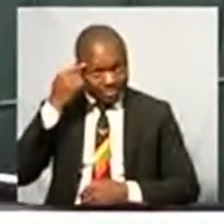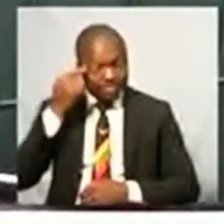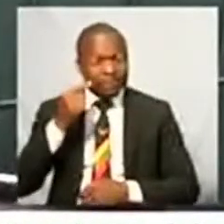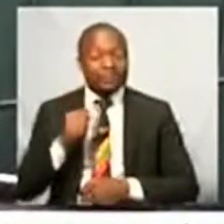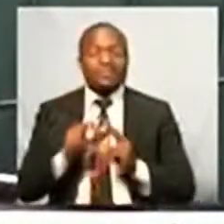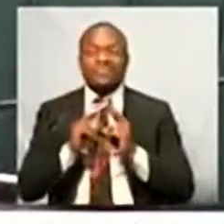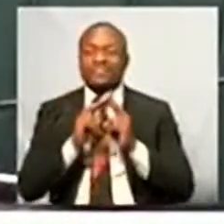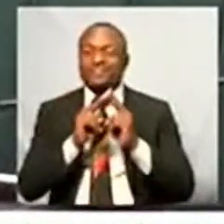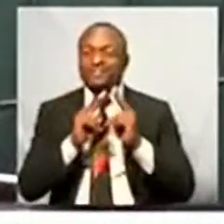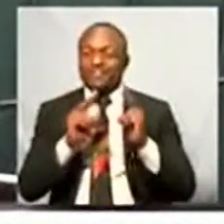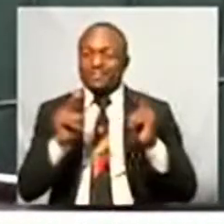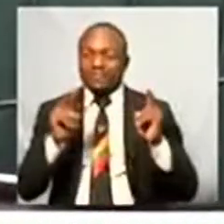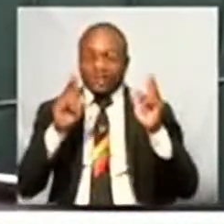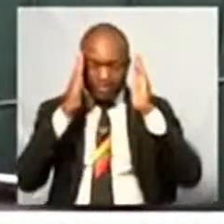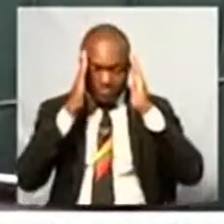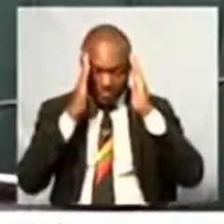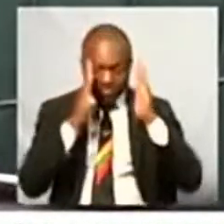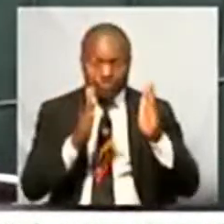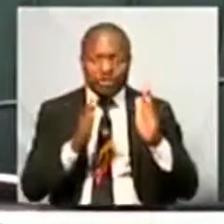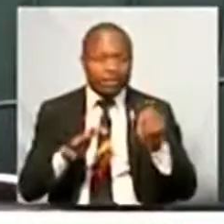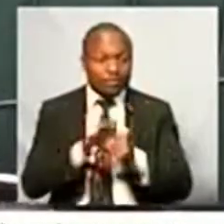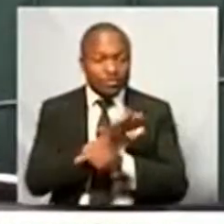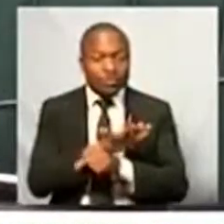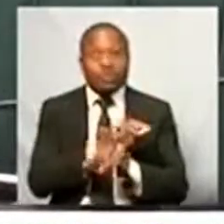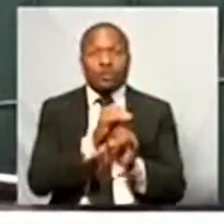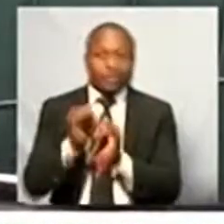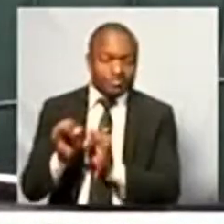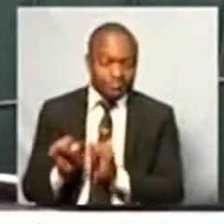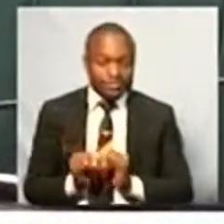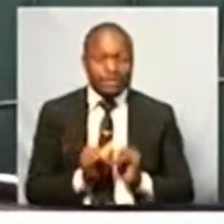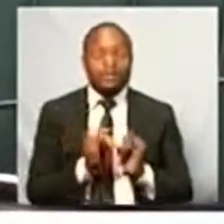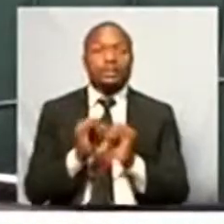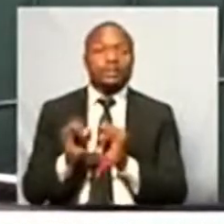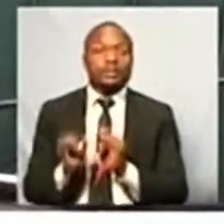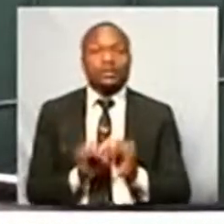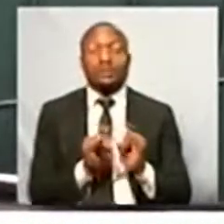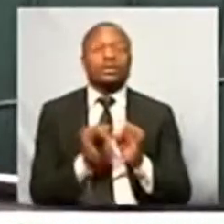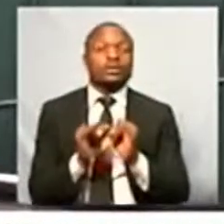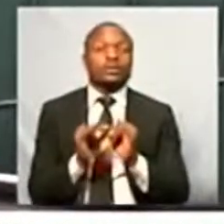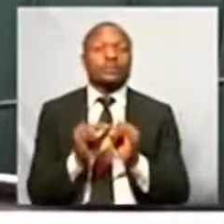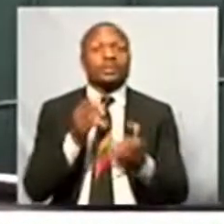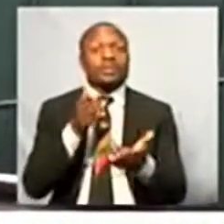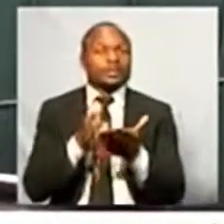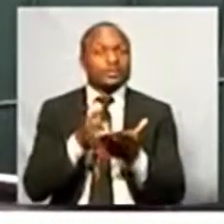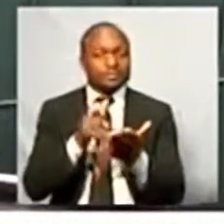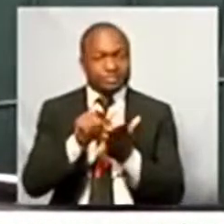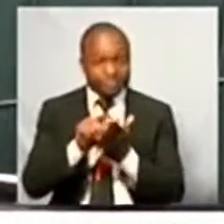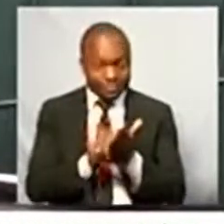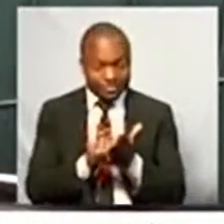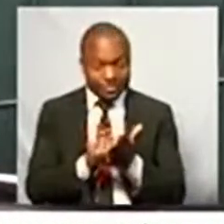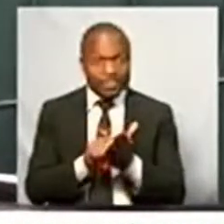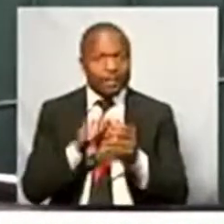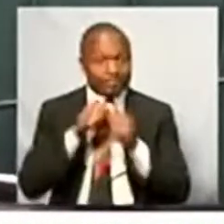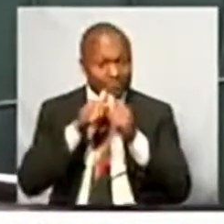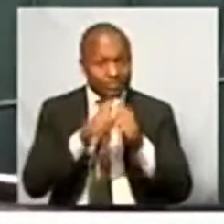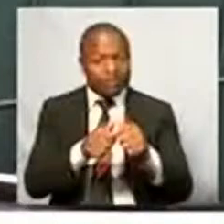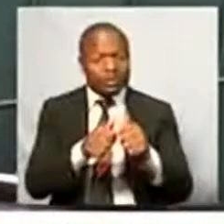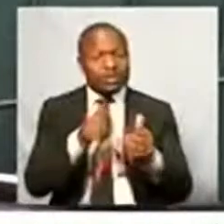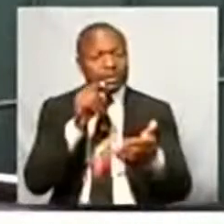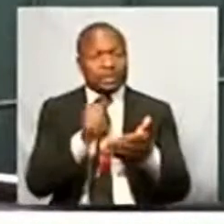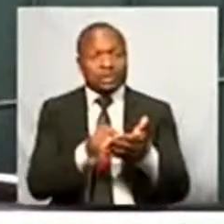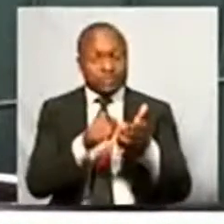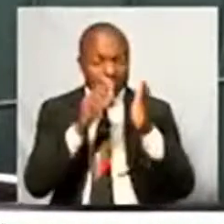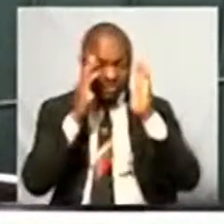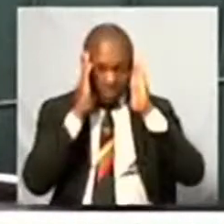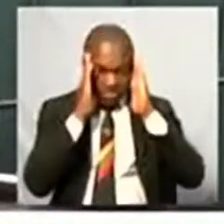fully committed to the full implementation of the landmark legislation. In line with this